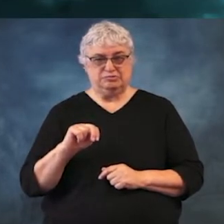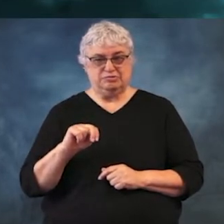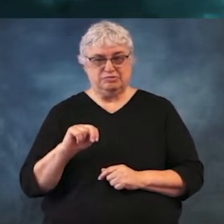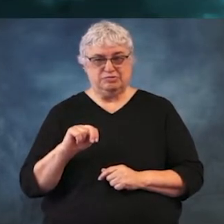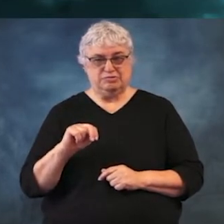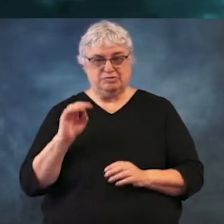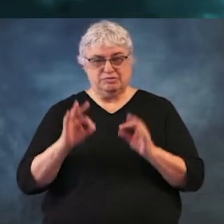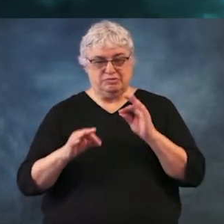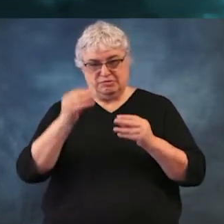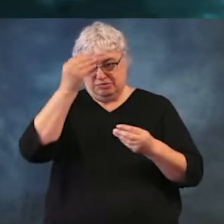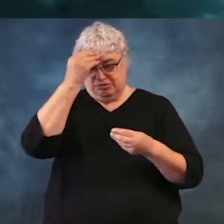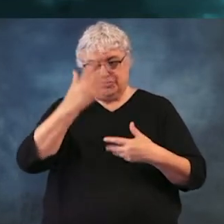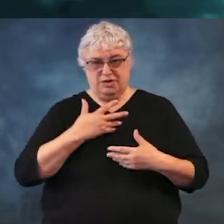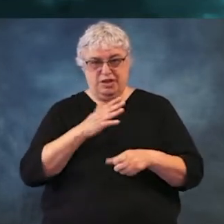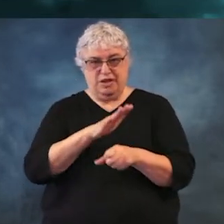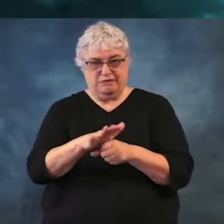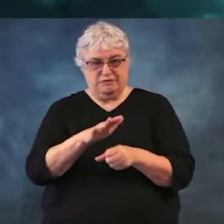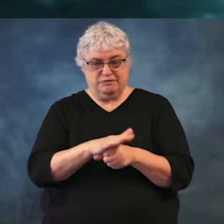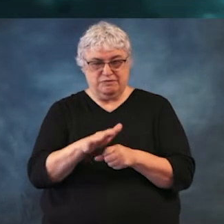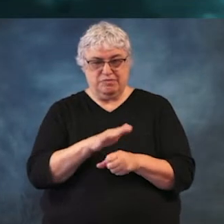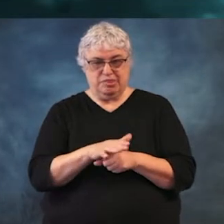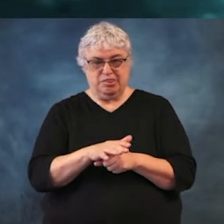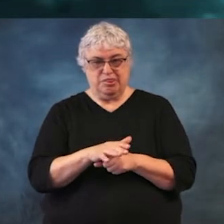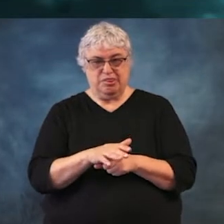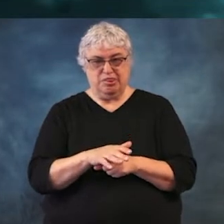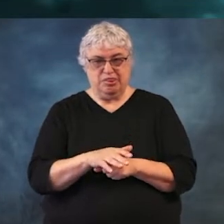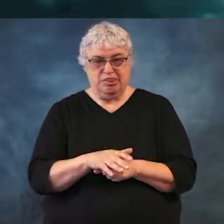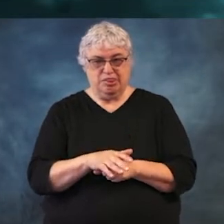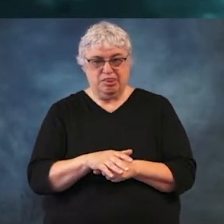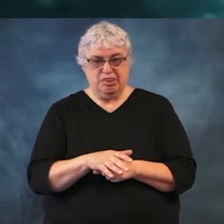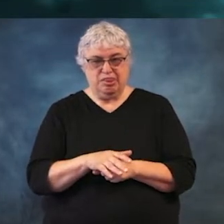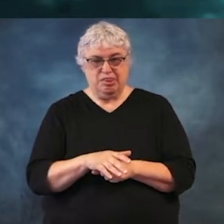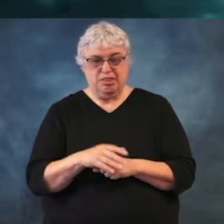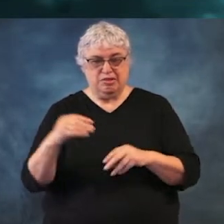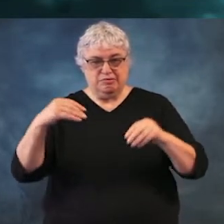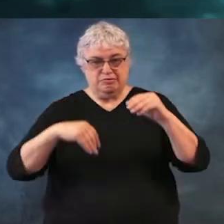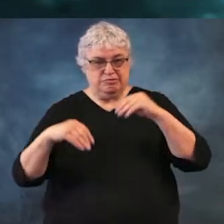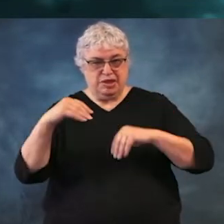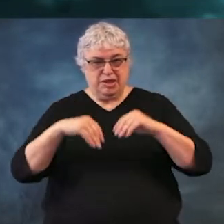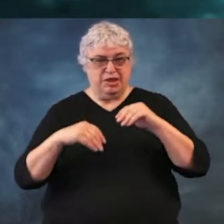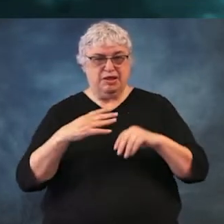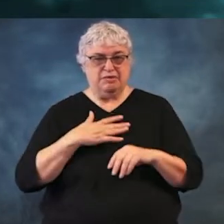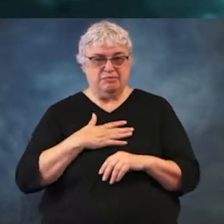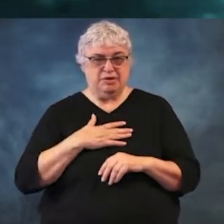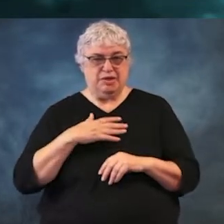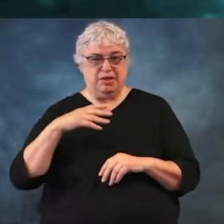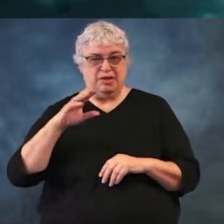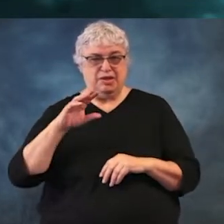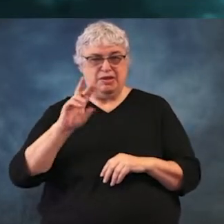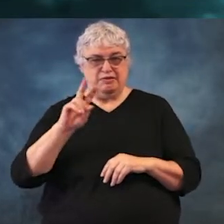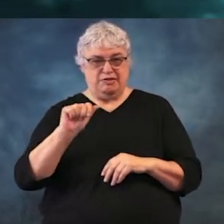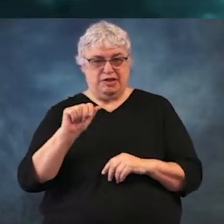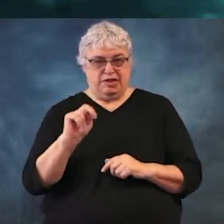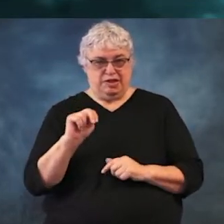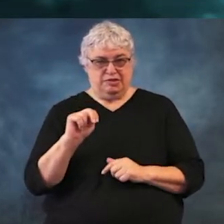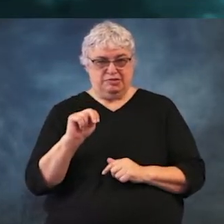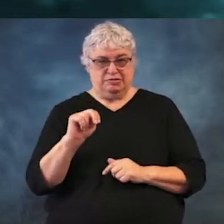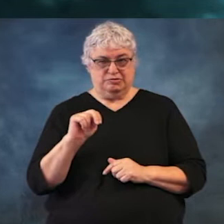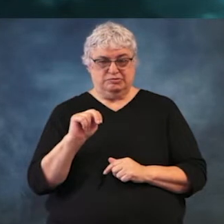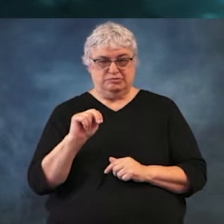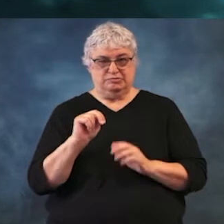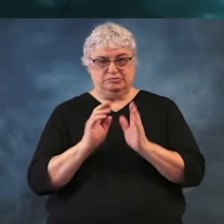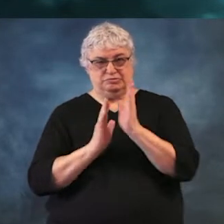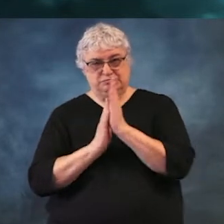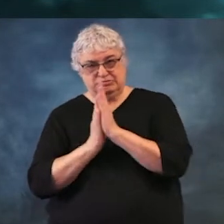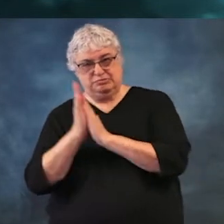if I get a notice in time, I would load up in my van and go away